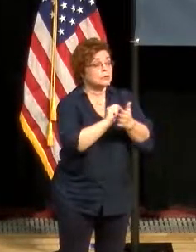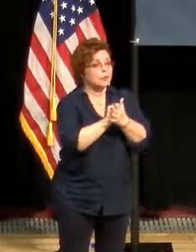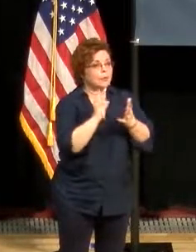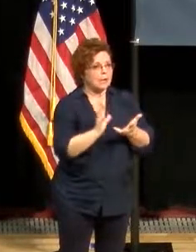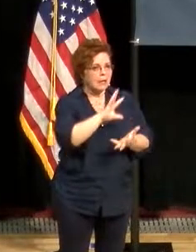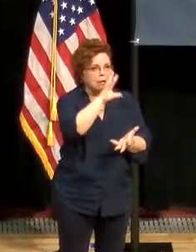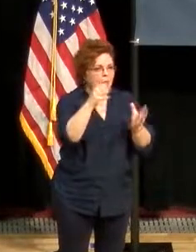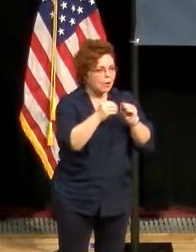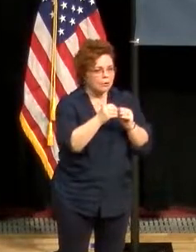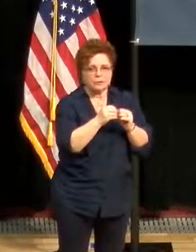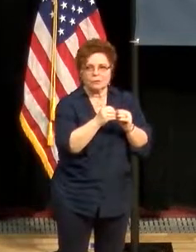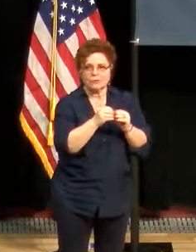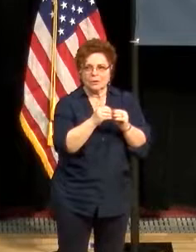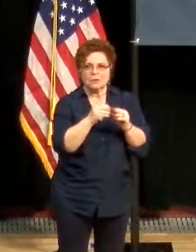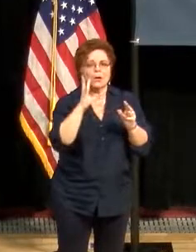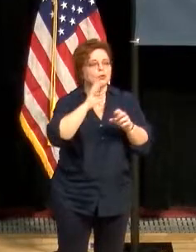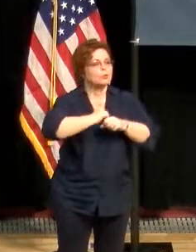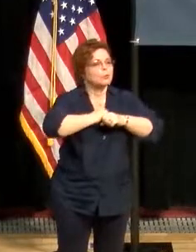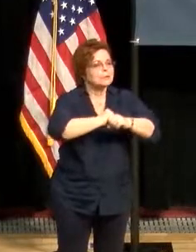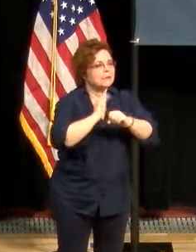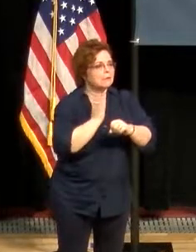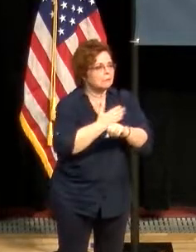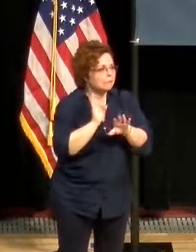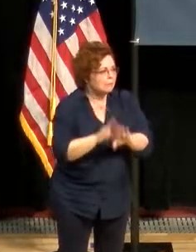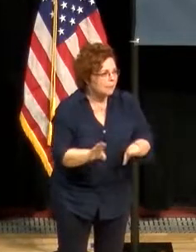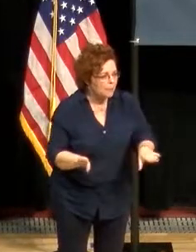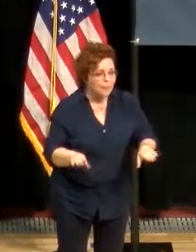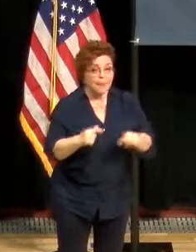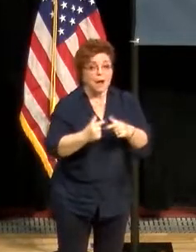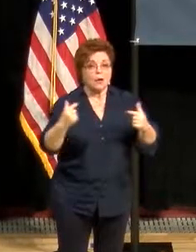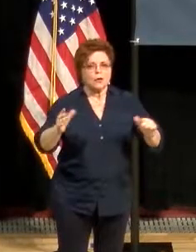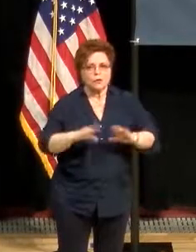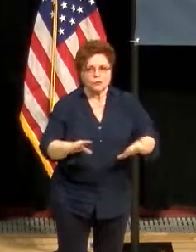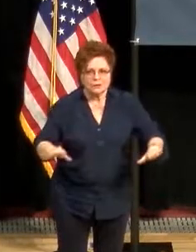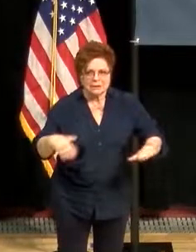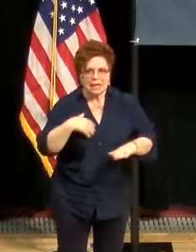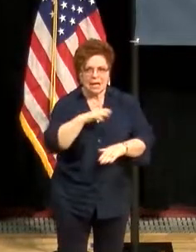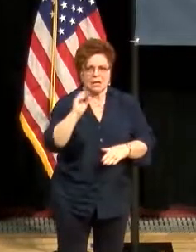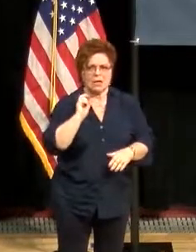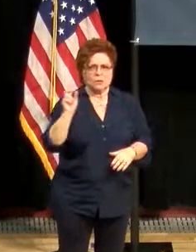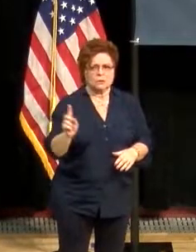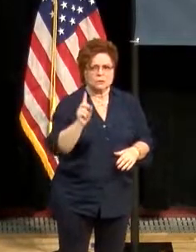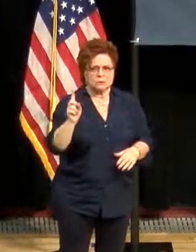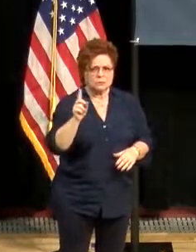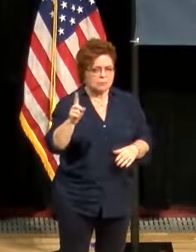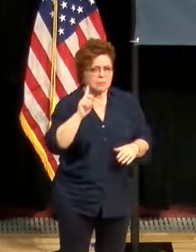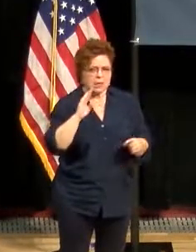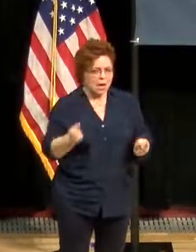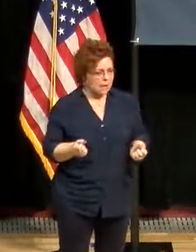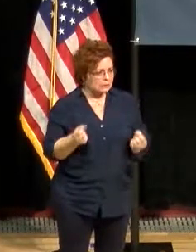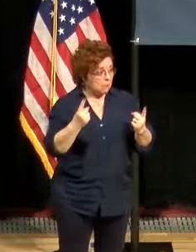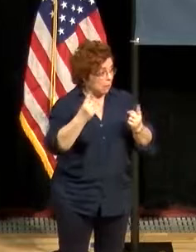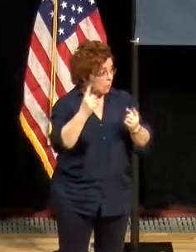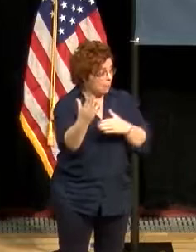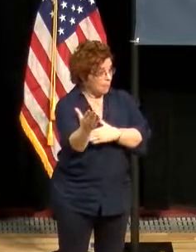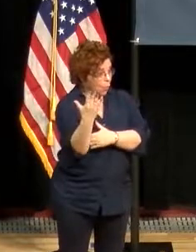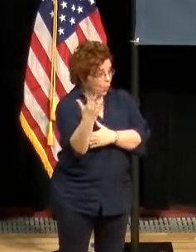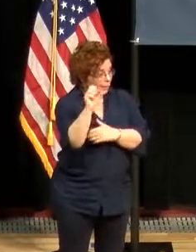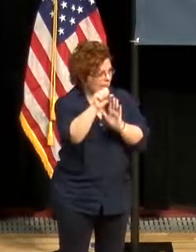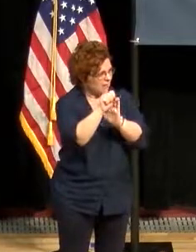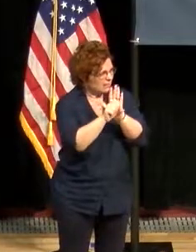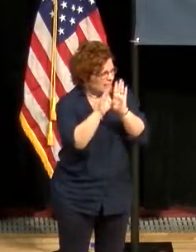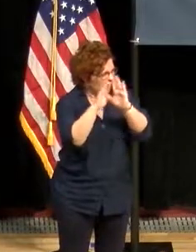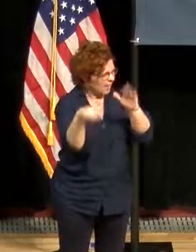Solution to protect our children, our grandchildren, and our democracy. I spent the morning at the State House